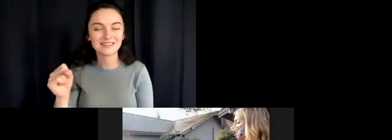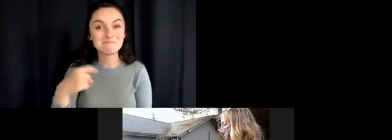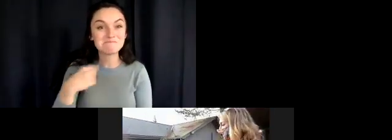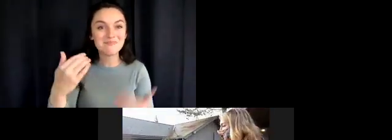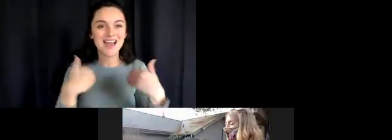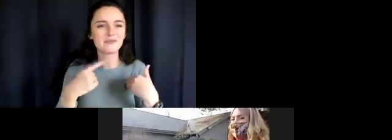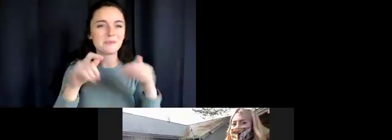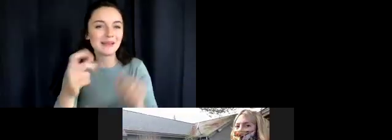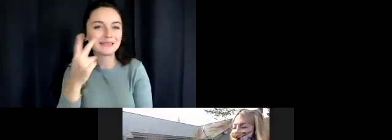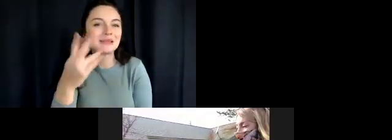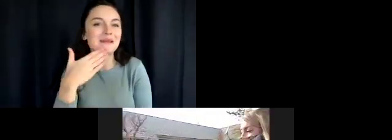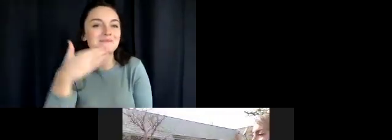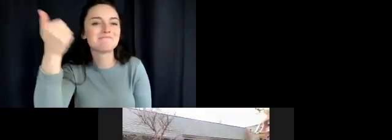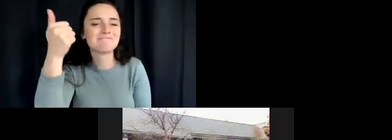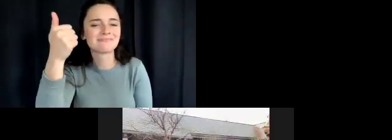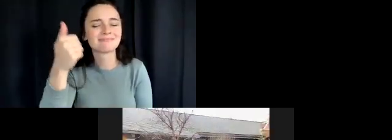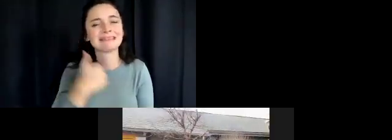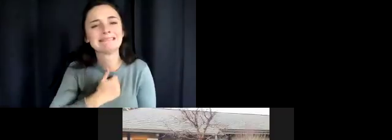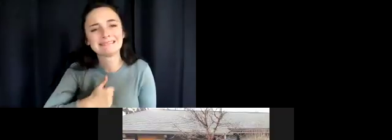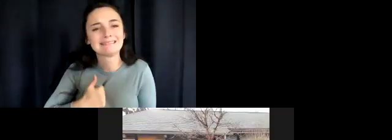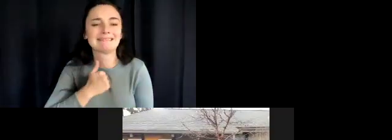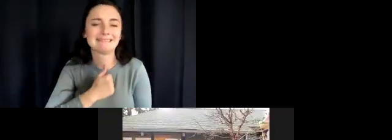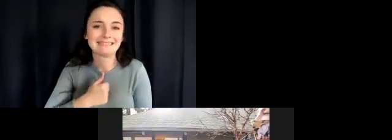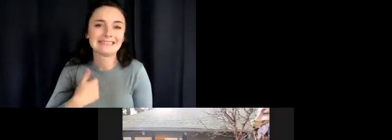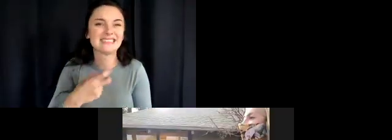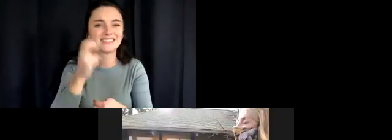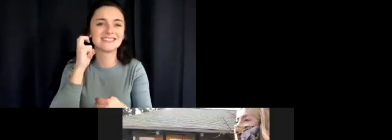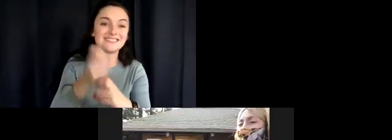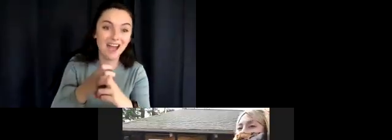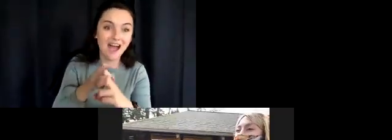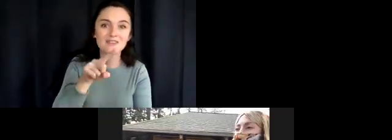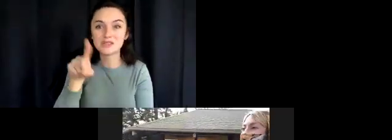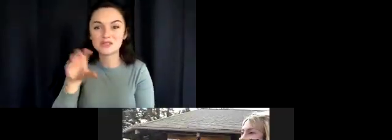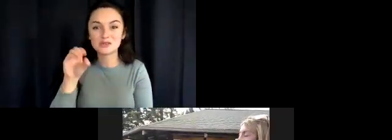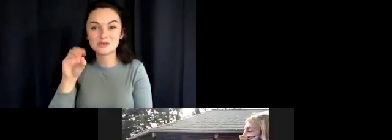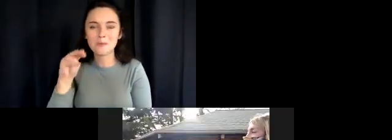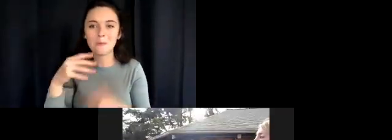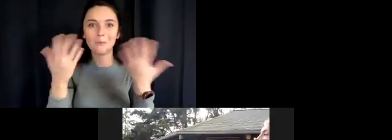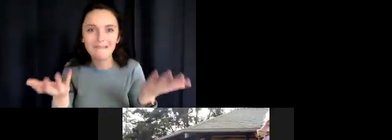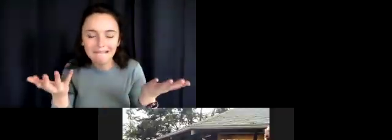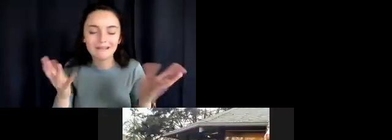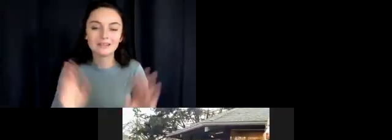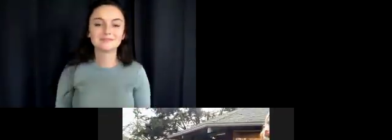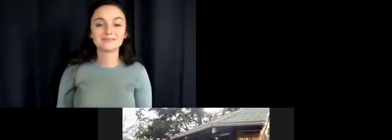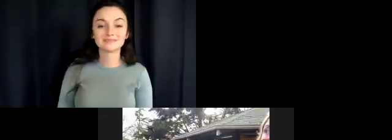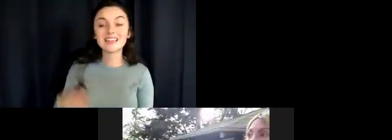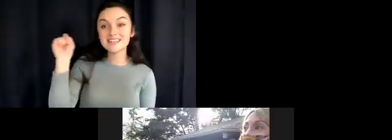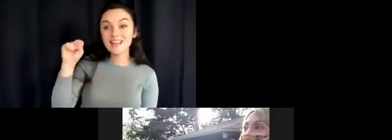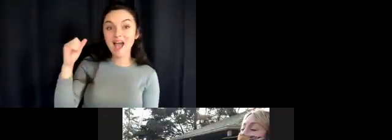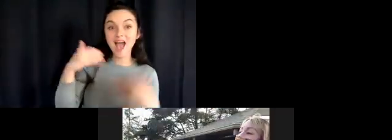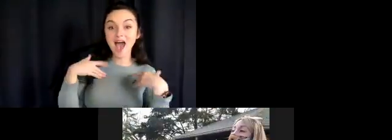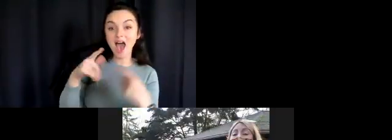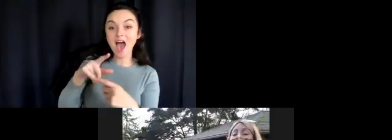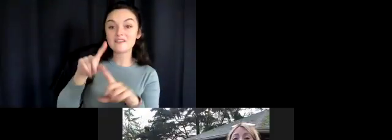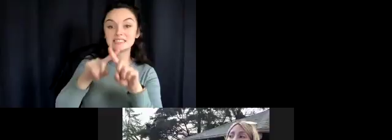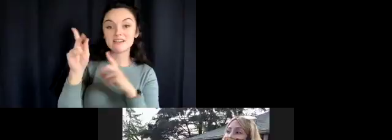sorry that we can't zoom very well when we're in the middle of a Zoom. Yeah, so. and there's certain animals too that we cannot go in with.